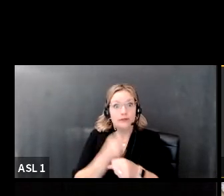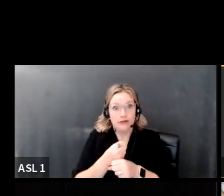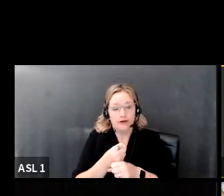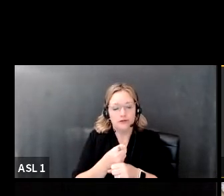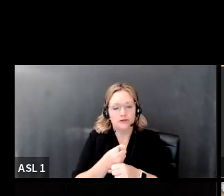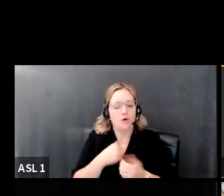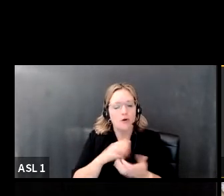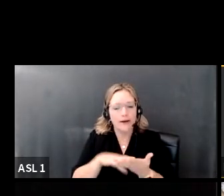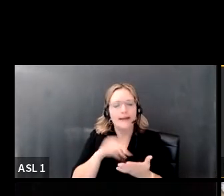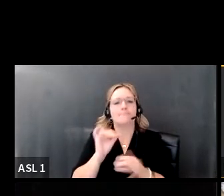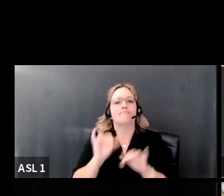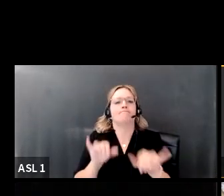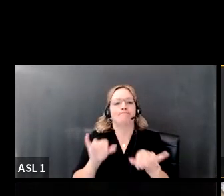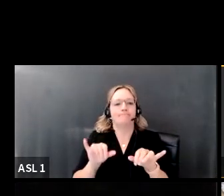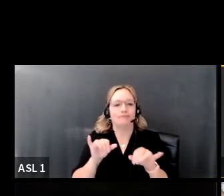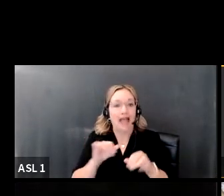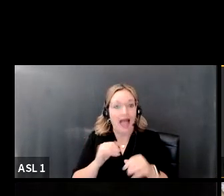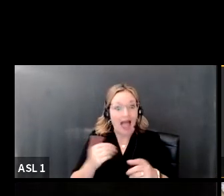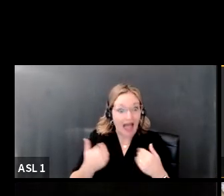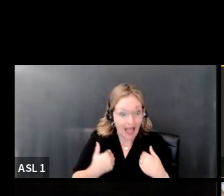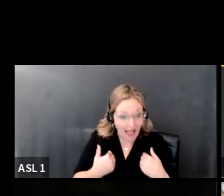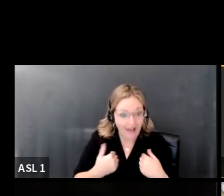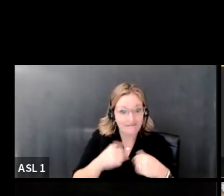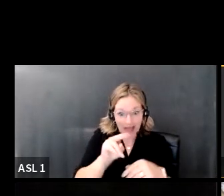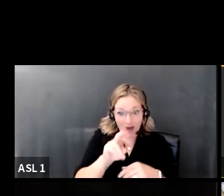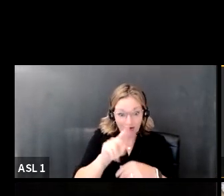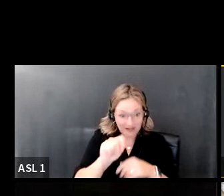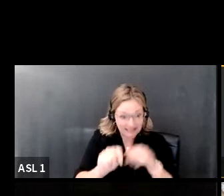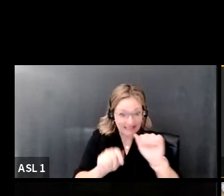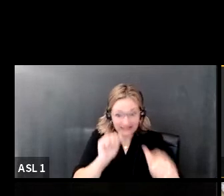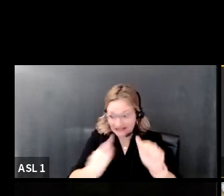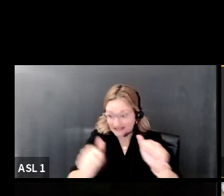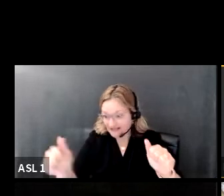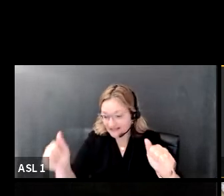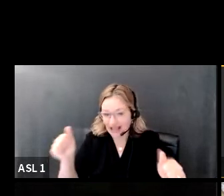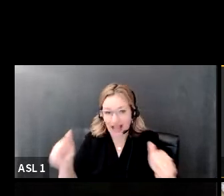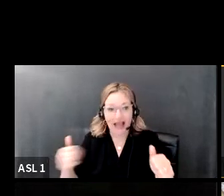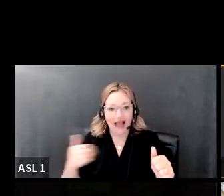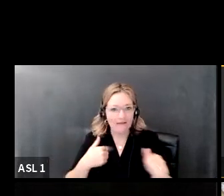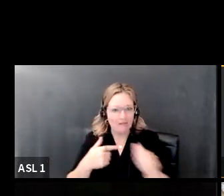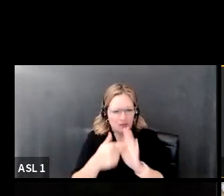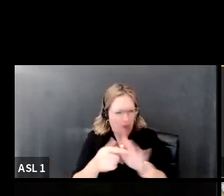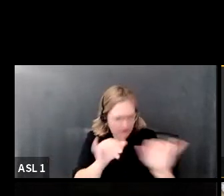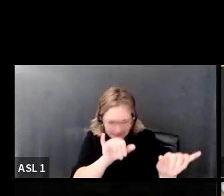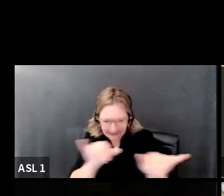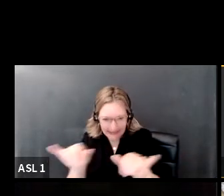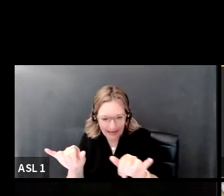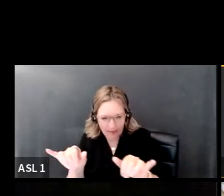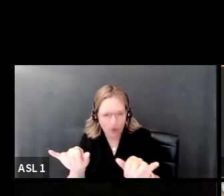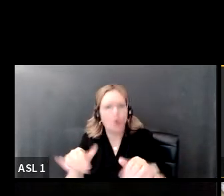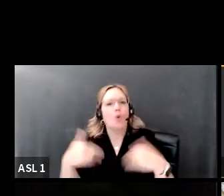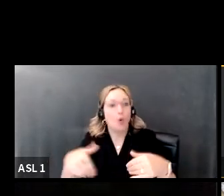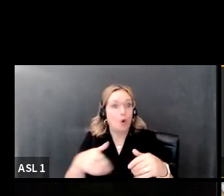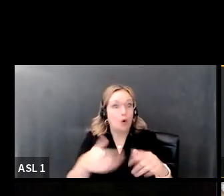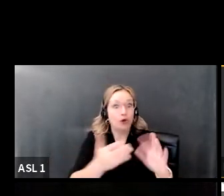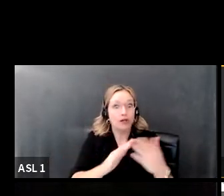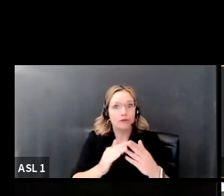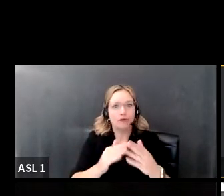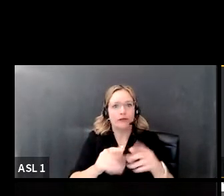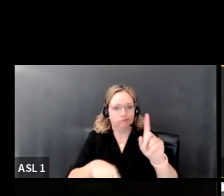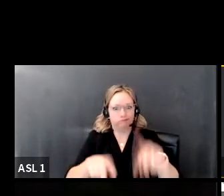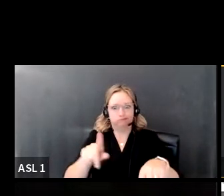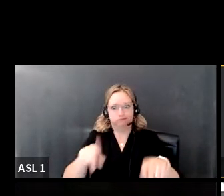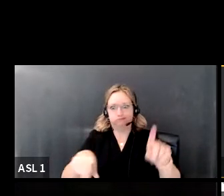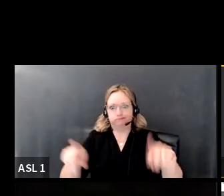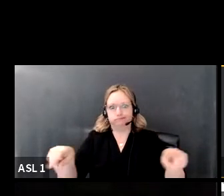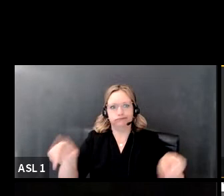where we established the nrt although the model remains fairly consistent for each the needs are very different for each one of these communities and i think